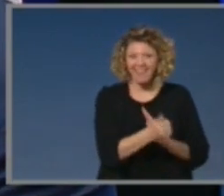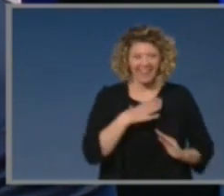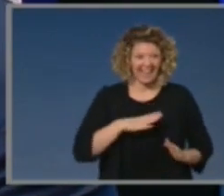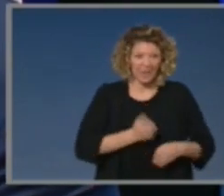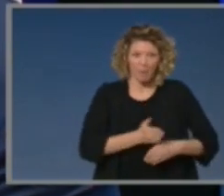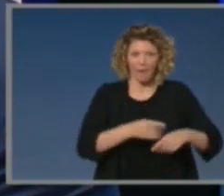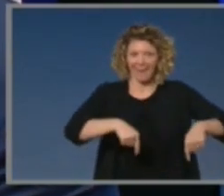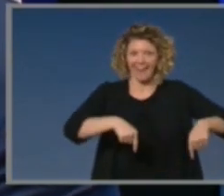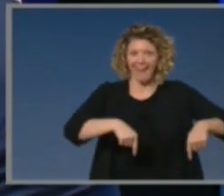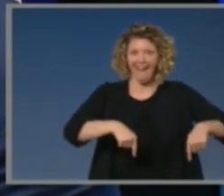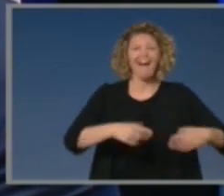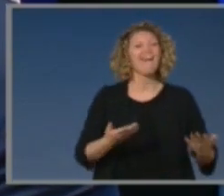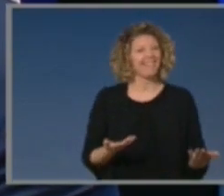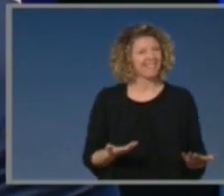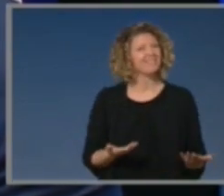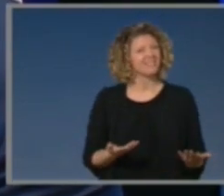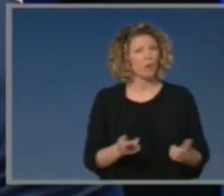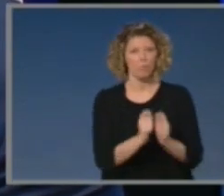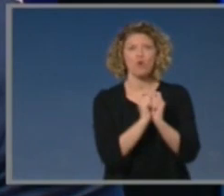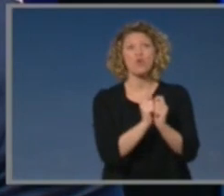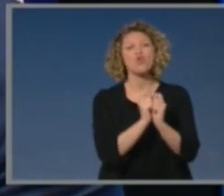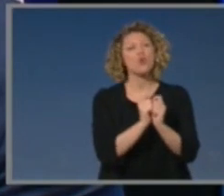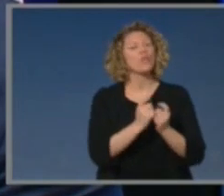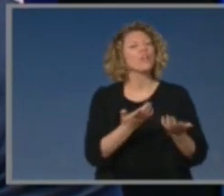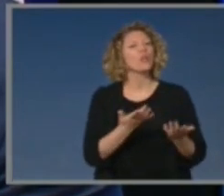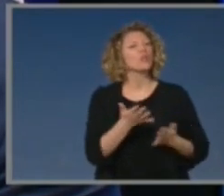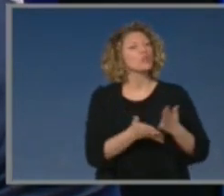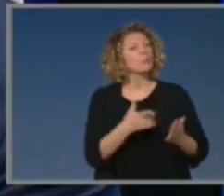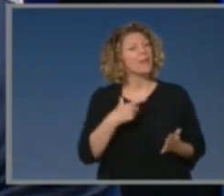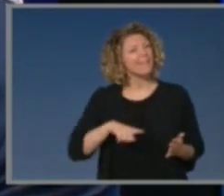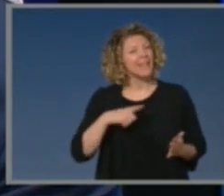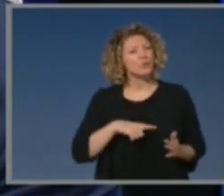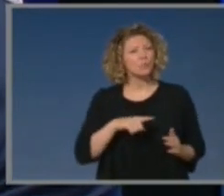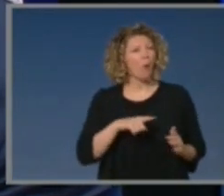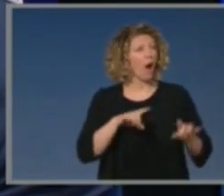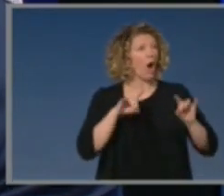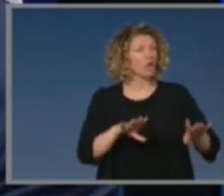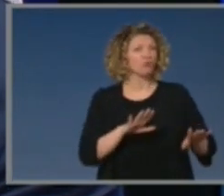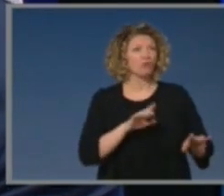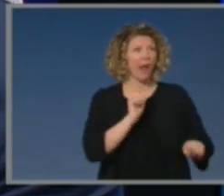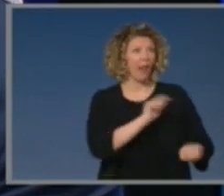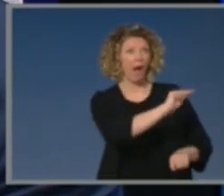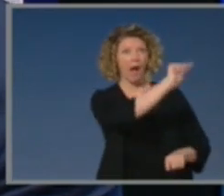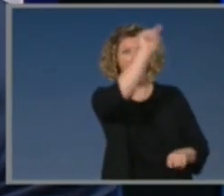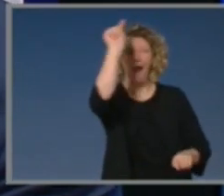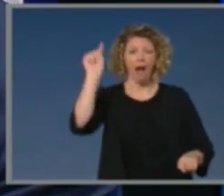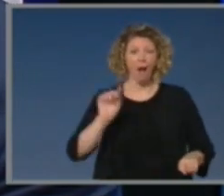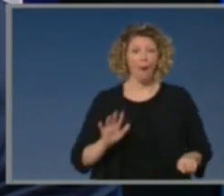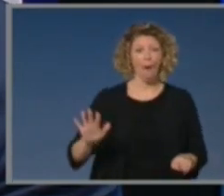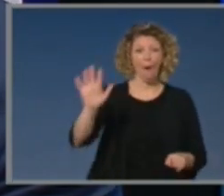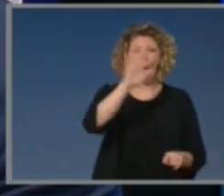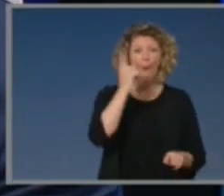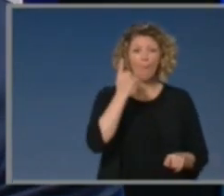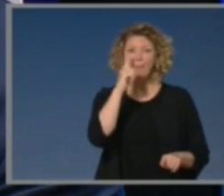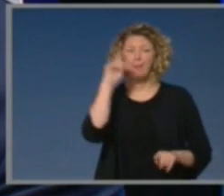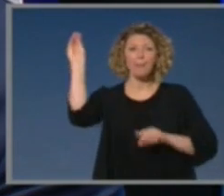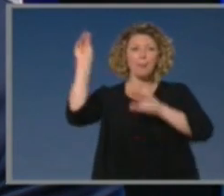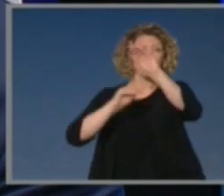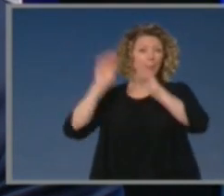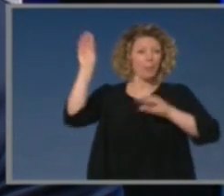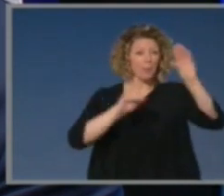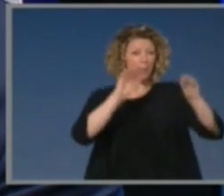program, and those communities all around the country whose that permanent migration program is incredibly